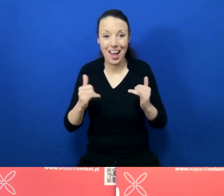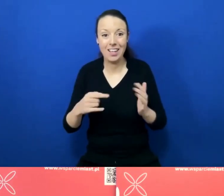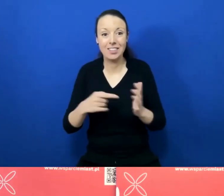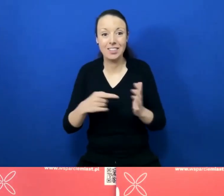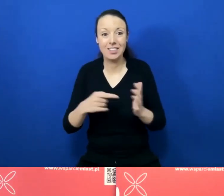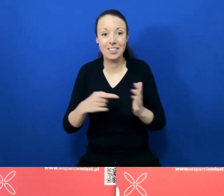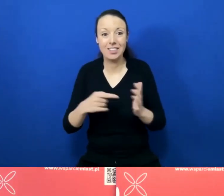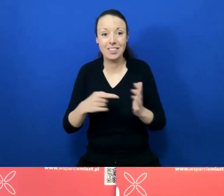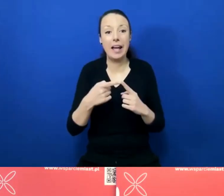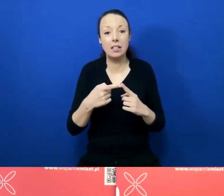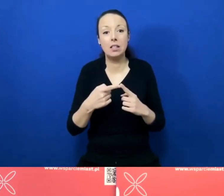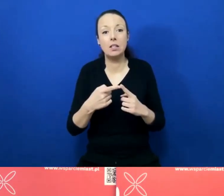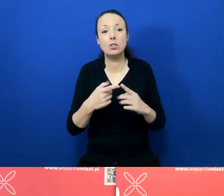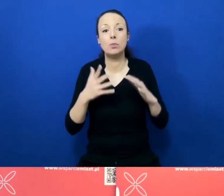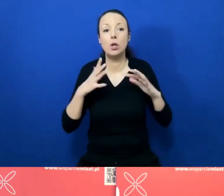greening